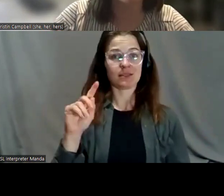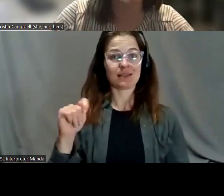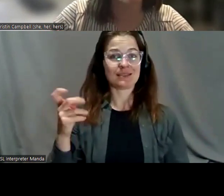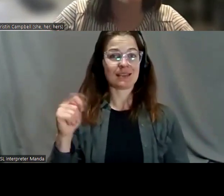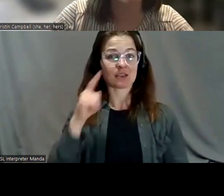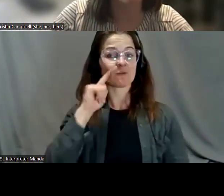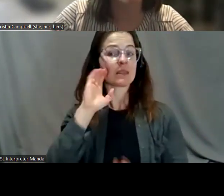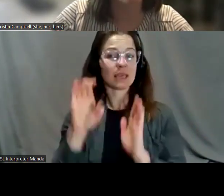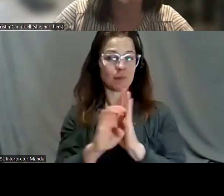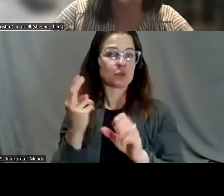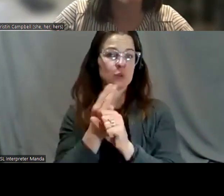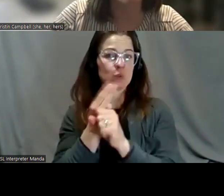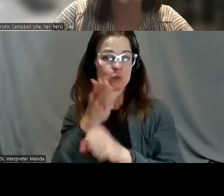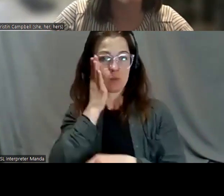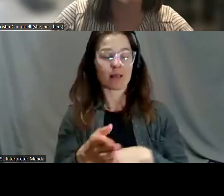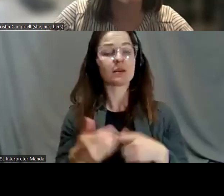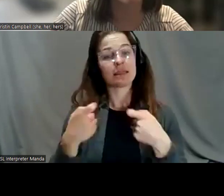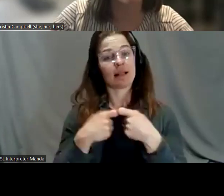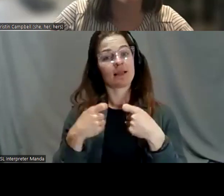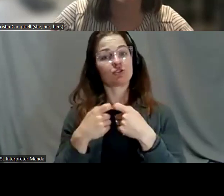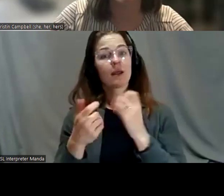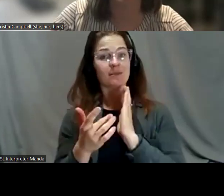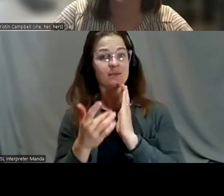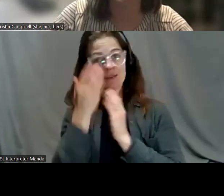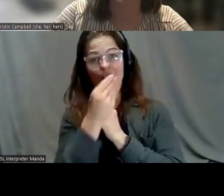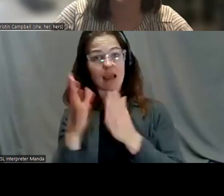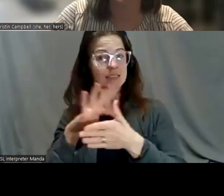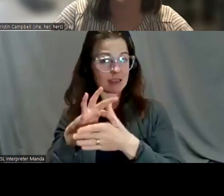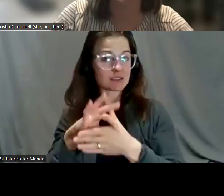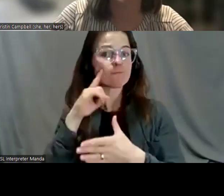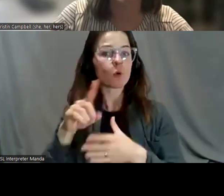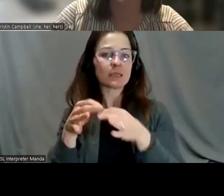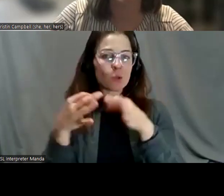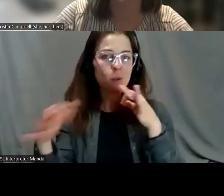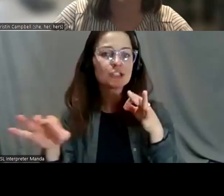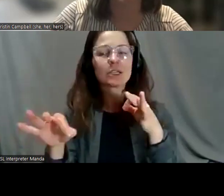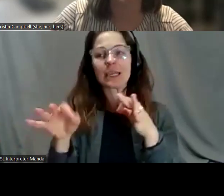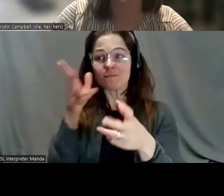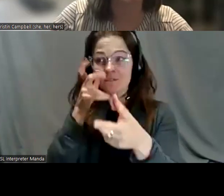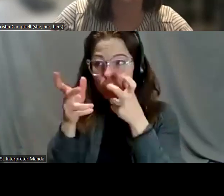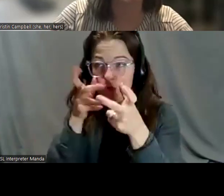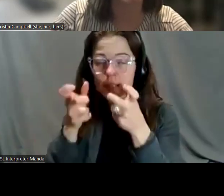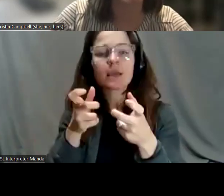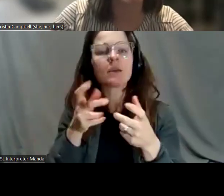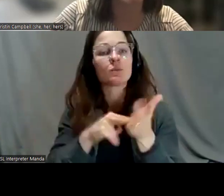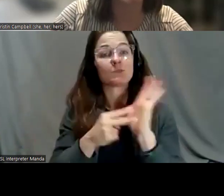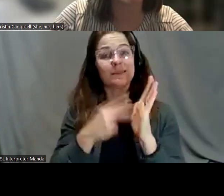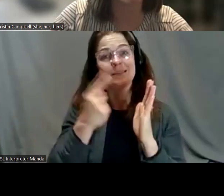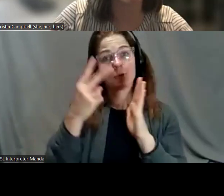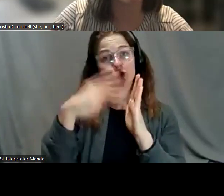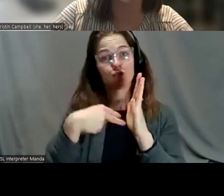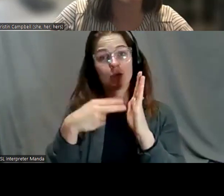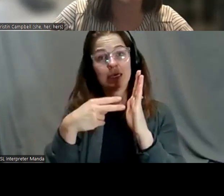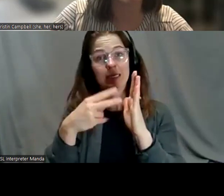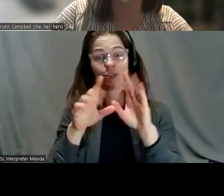user using the electronic content is going to see the equation and visually acquire that. Somebody using a screen reader